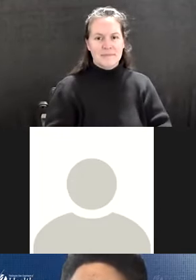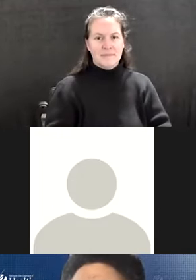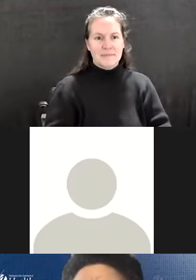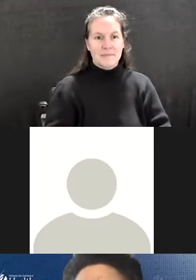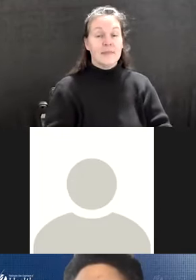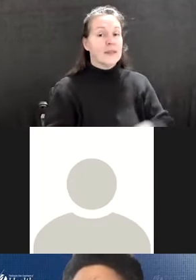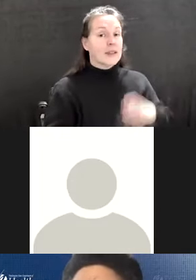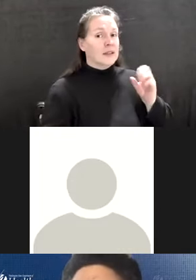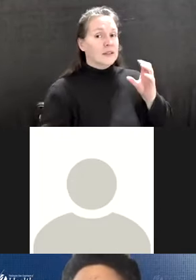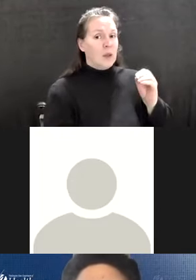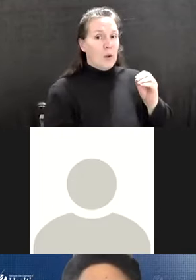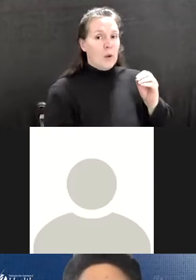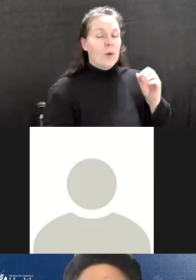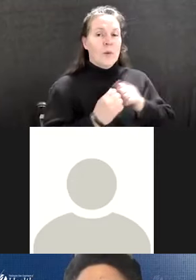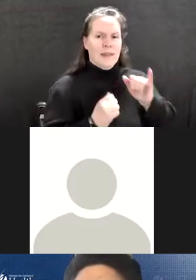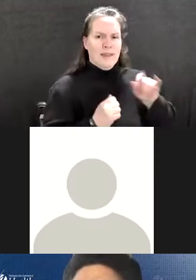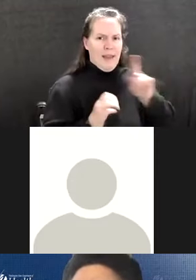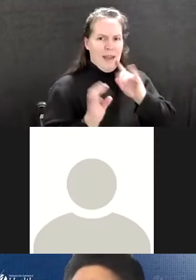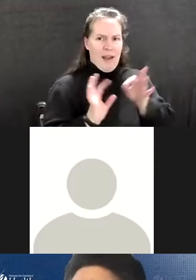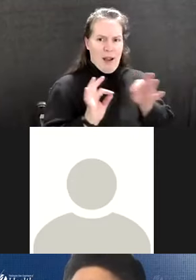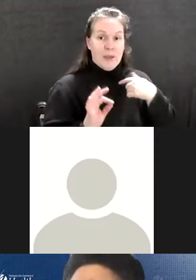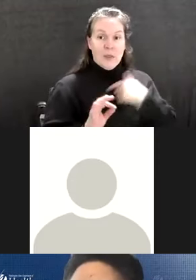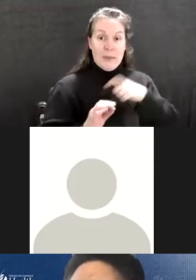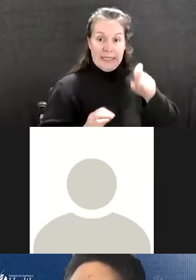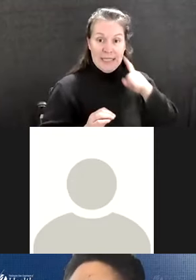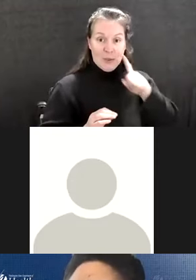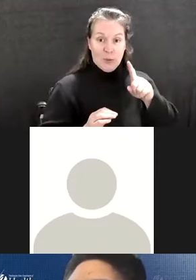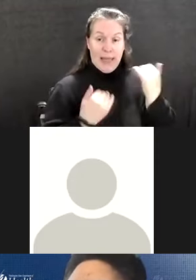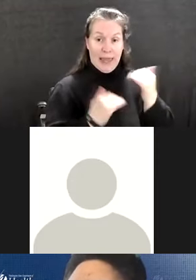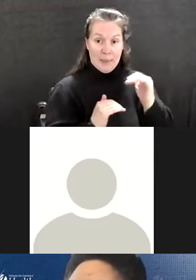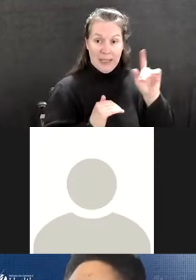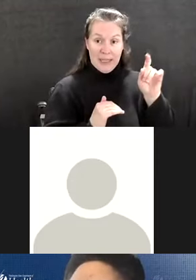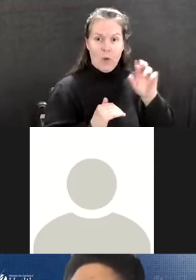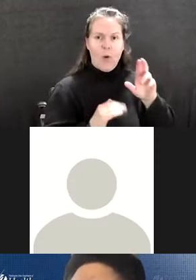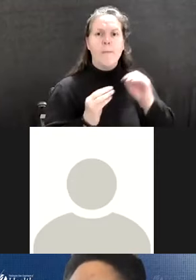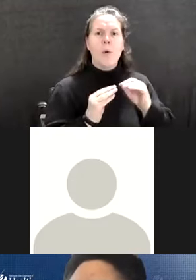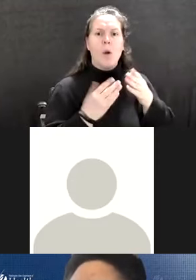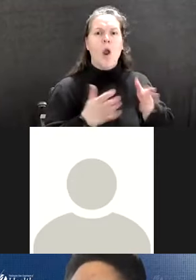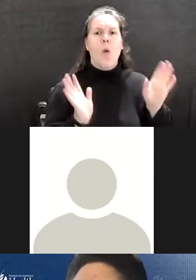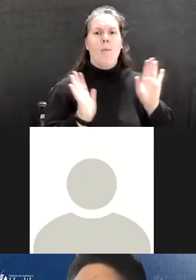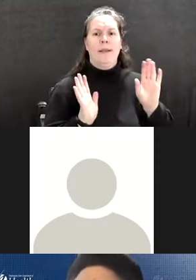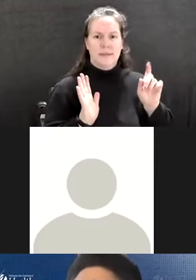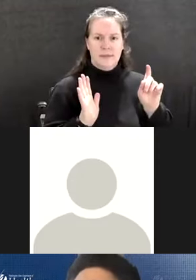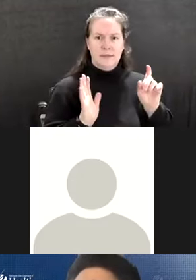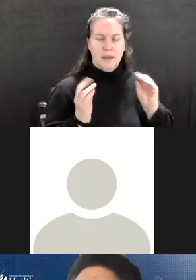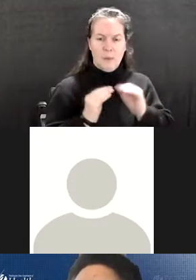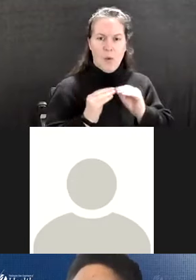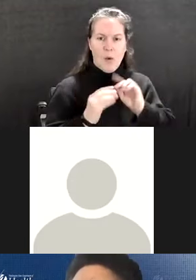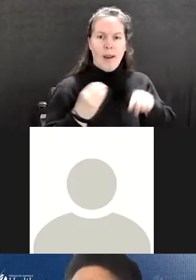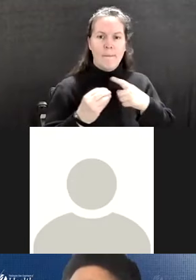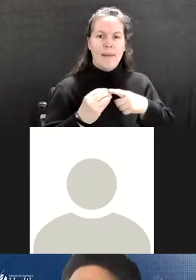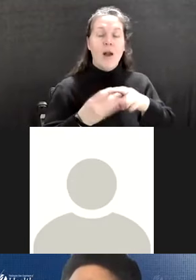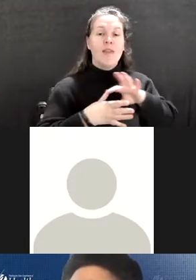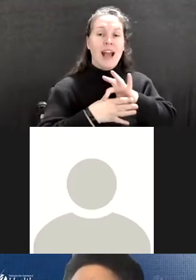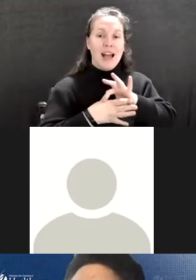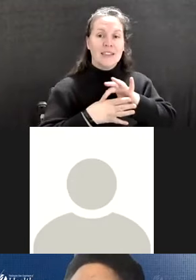So with that comment, do we need to be limiting? Do we want to be more open? Is it more about maybe the content